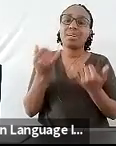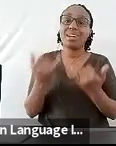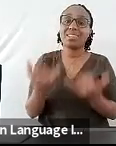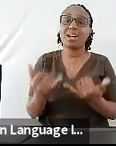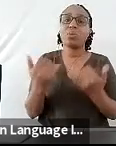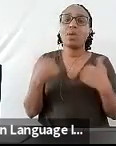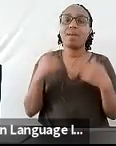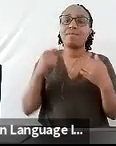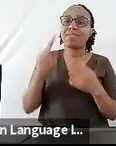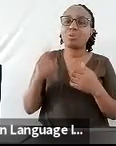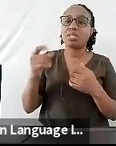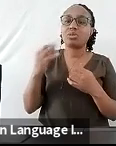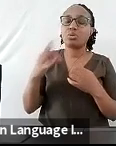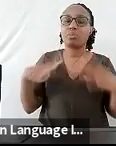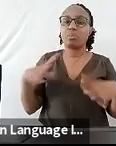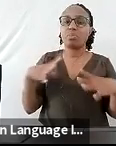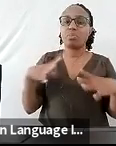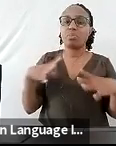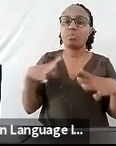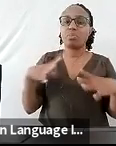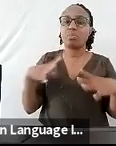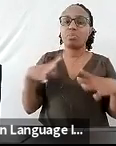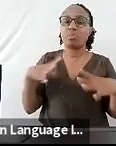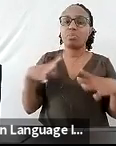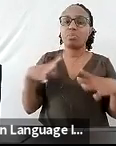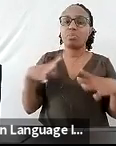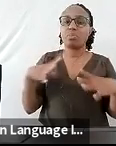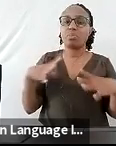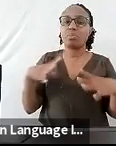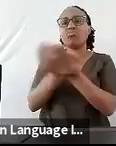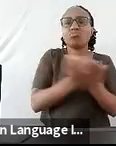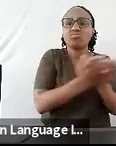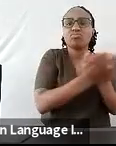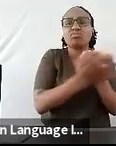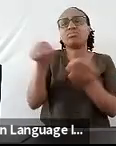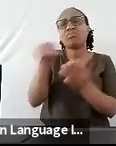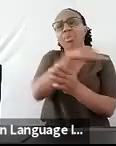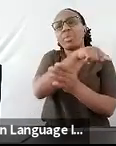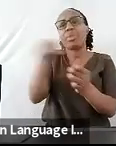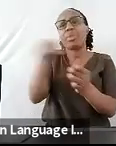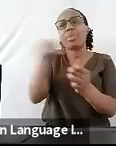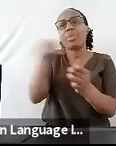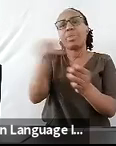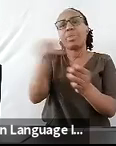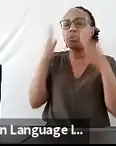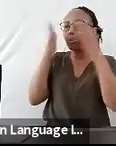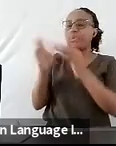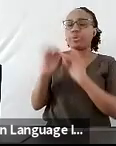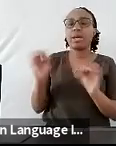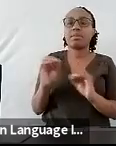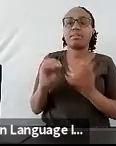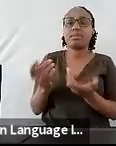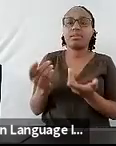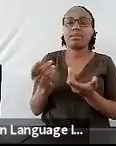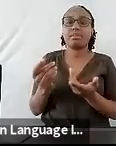water, and there's no attention being paid to them. Not to mention the people who are on the move on the land, until there's a crisis like this. There's an Alan